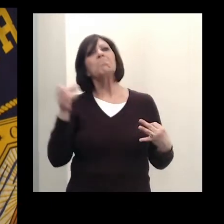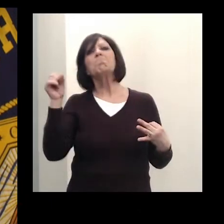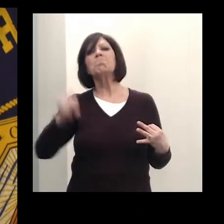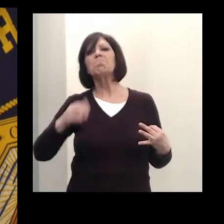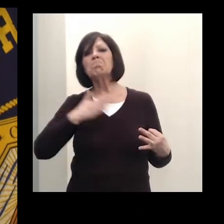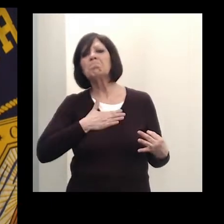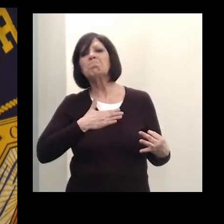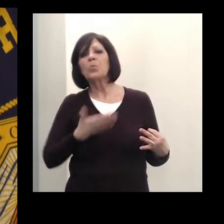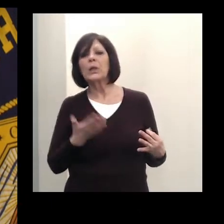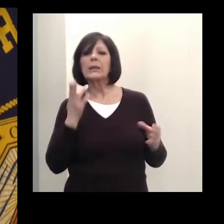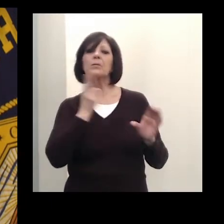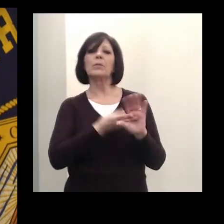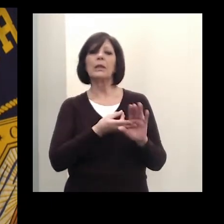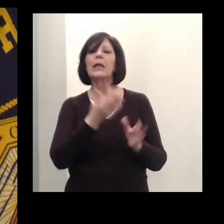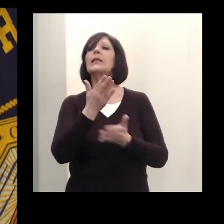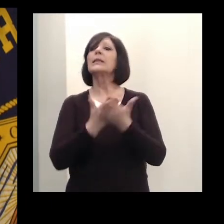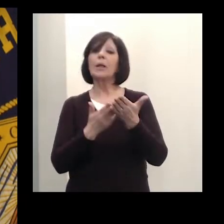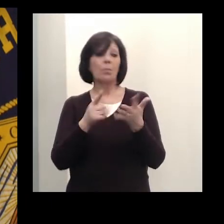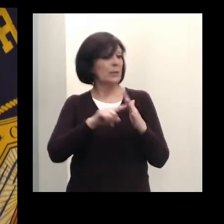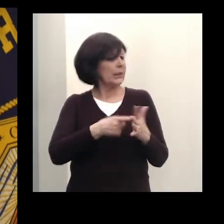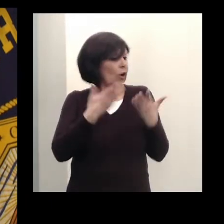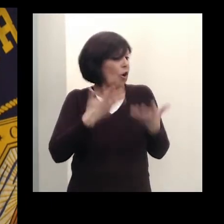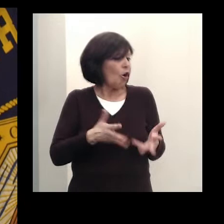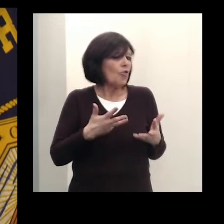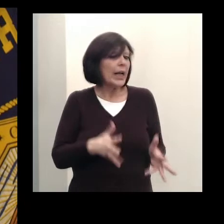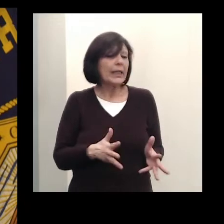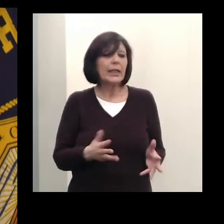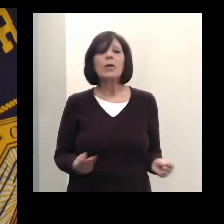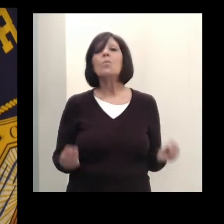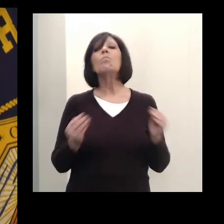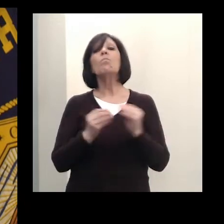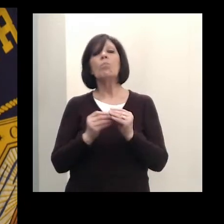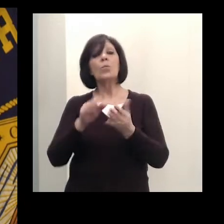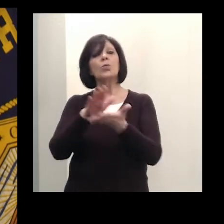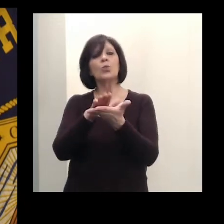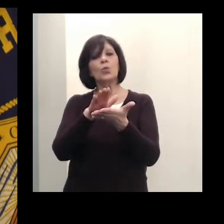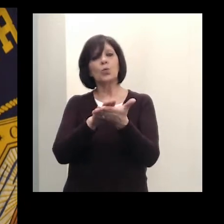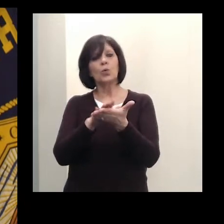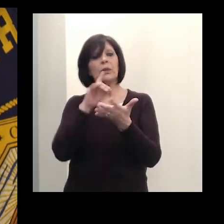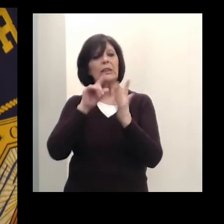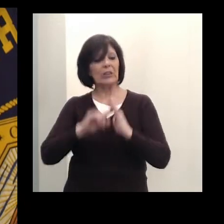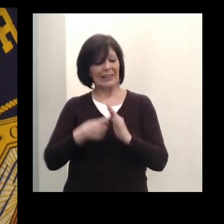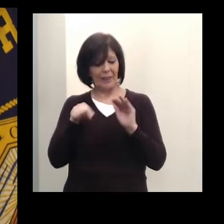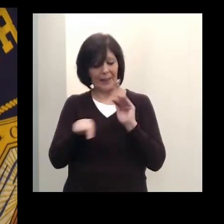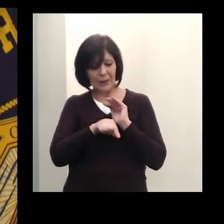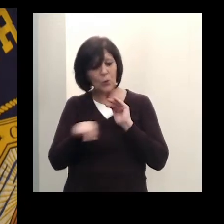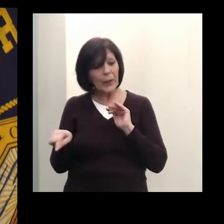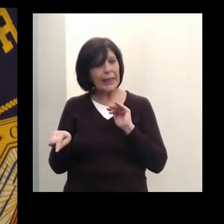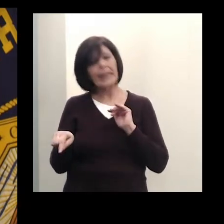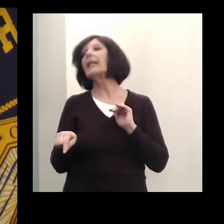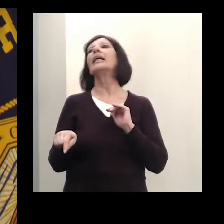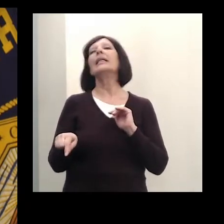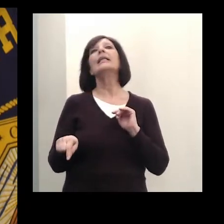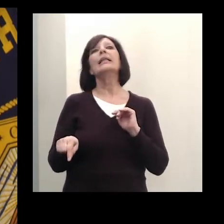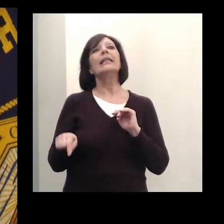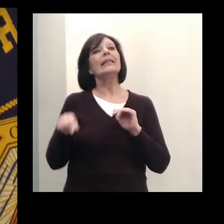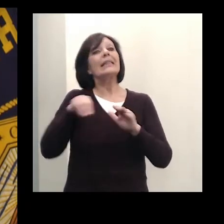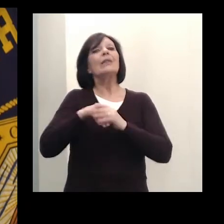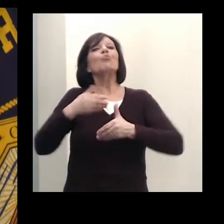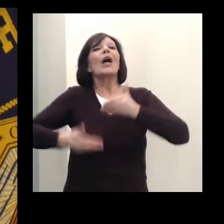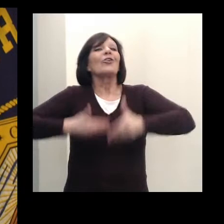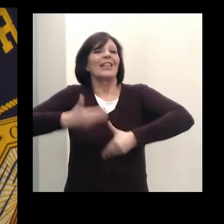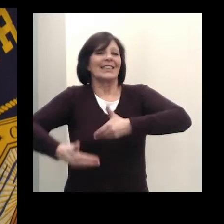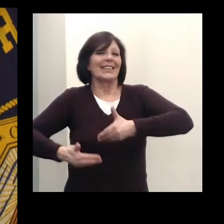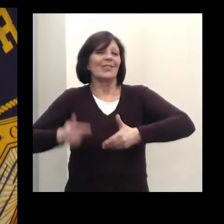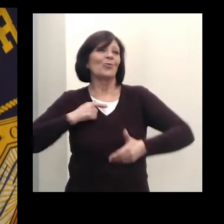some schools have started already. We know more schools are starting later this week, so it is in progress. So we're really